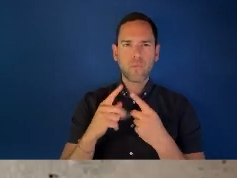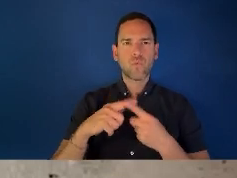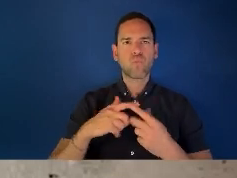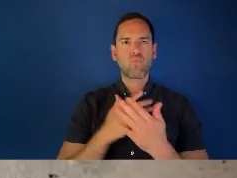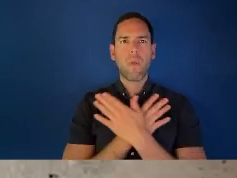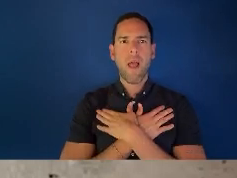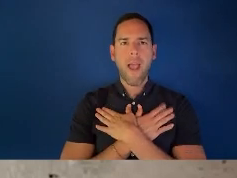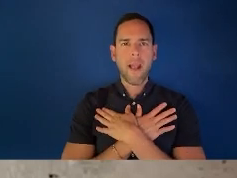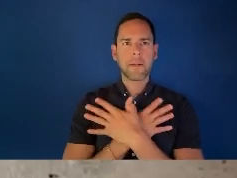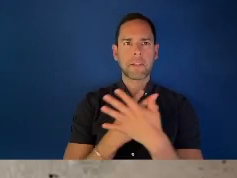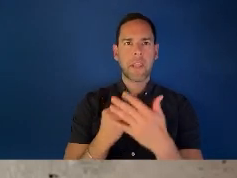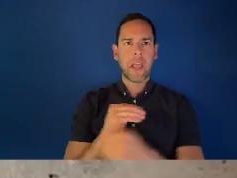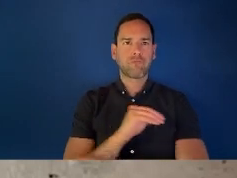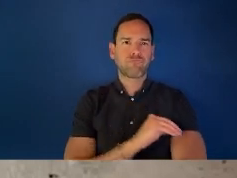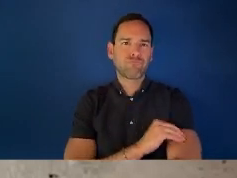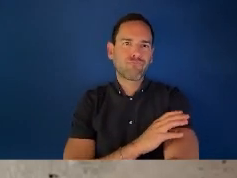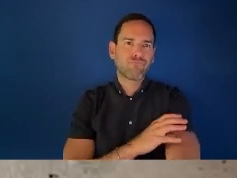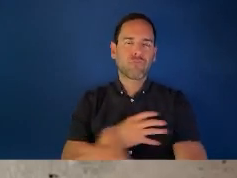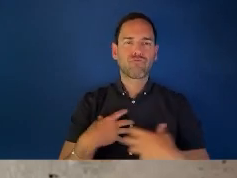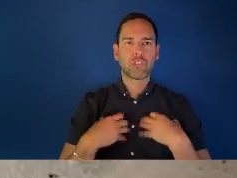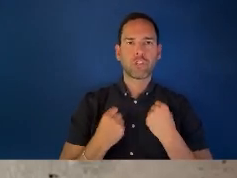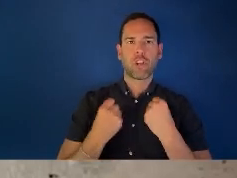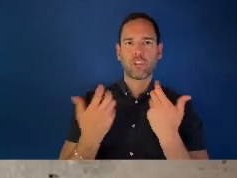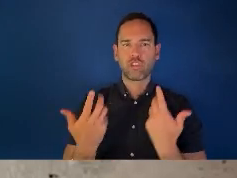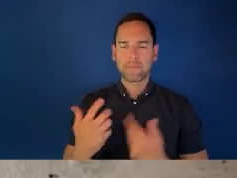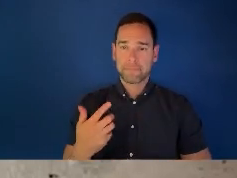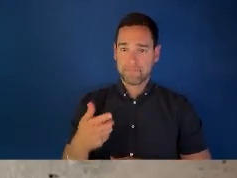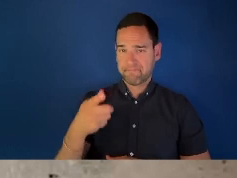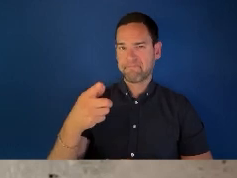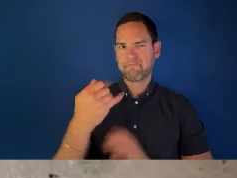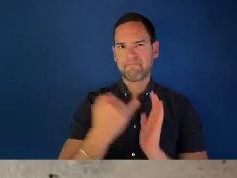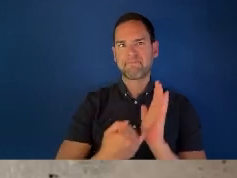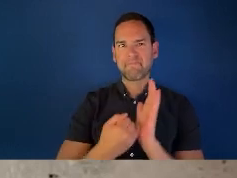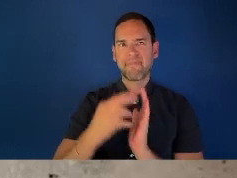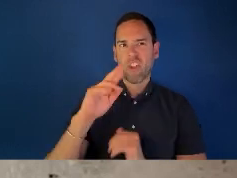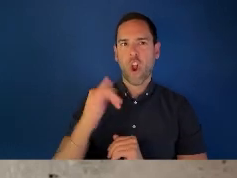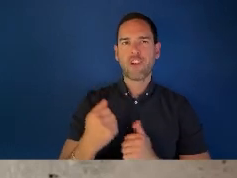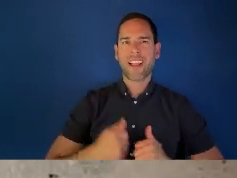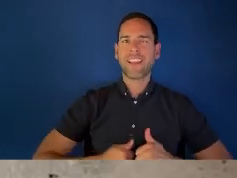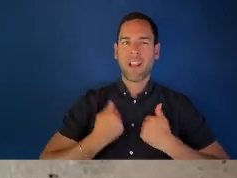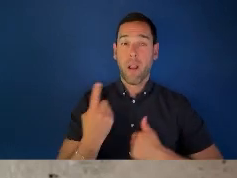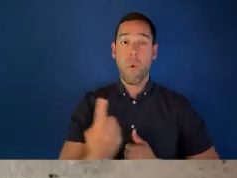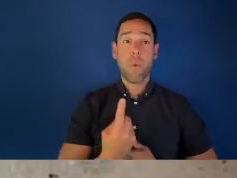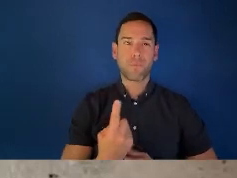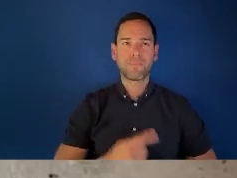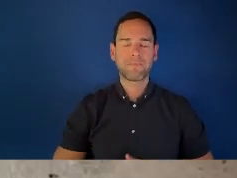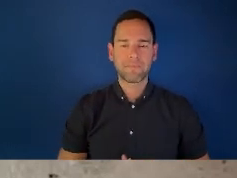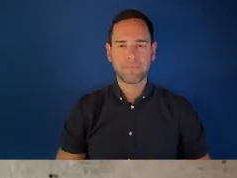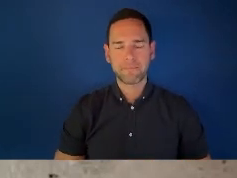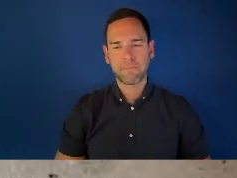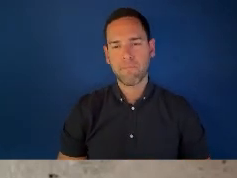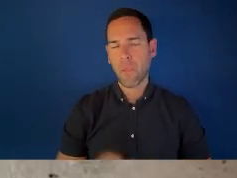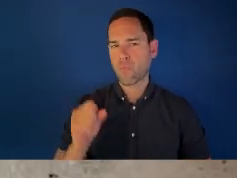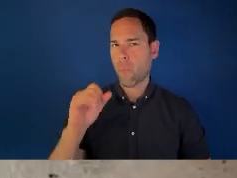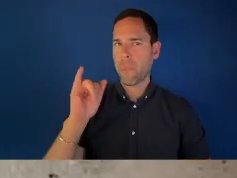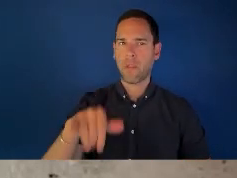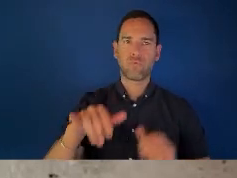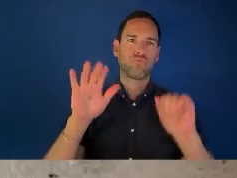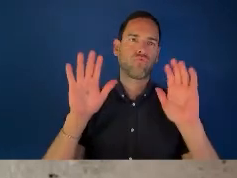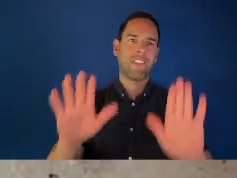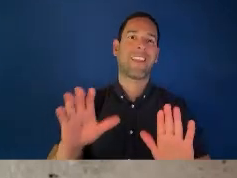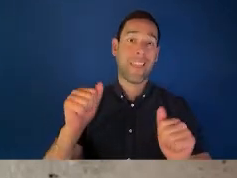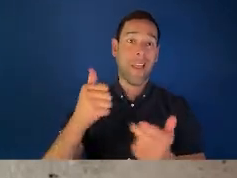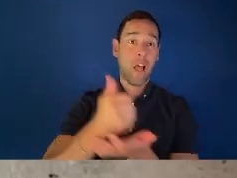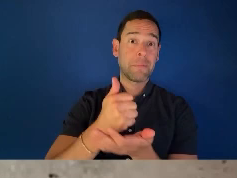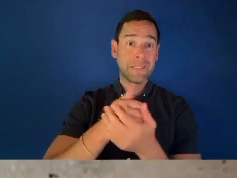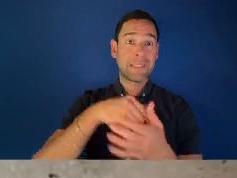and how well I'm doing has an effect on everything else in my life. As far as the accommodation process,